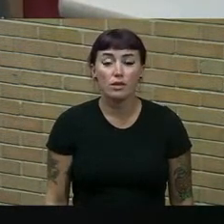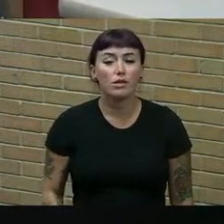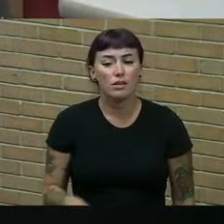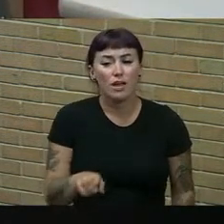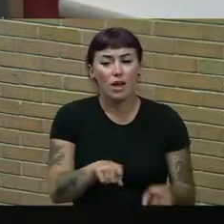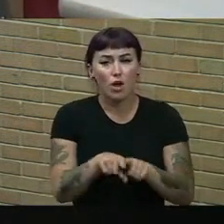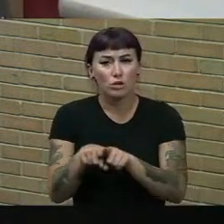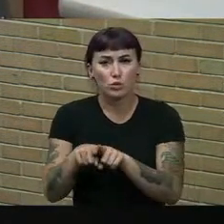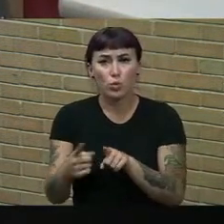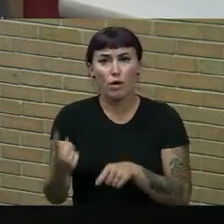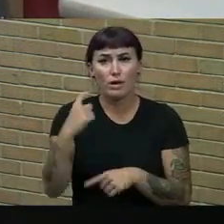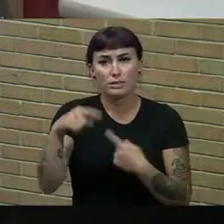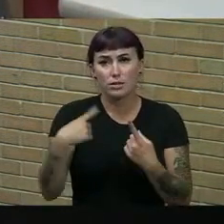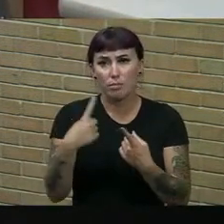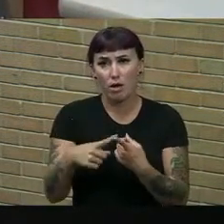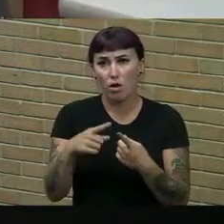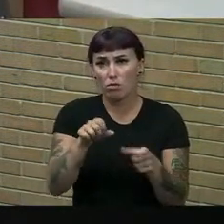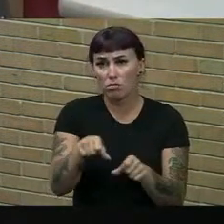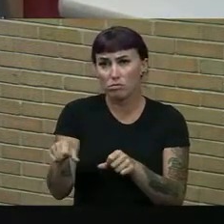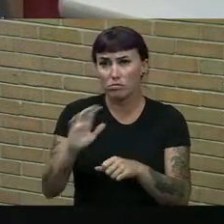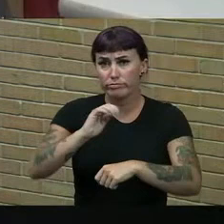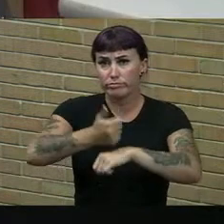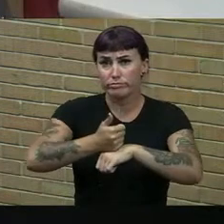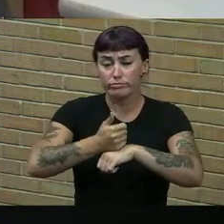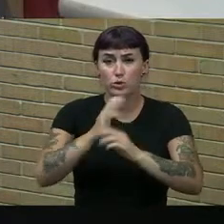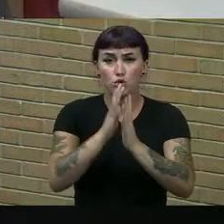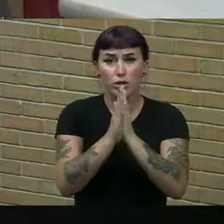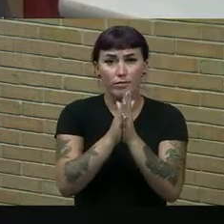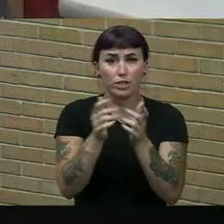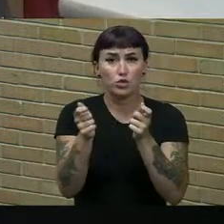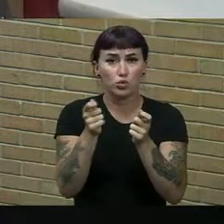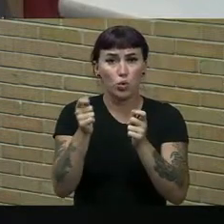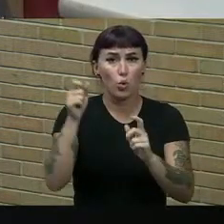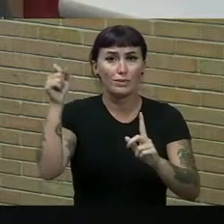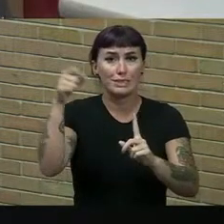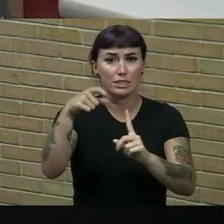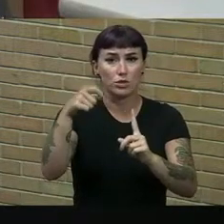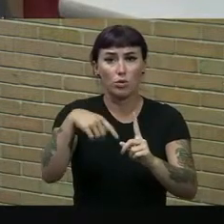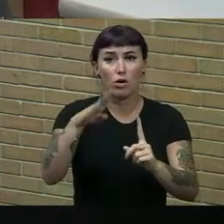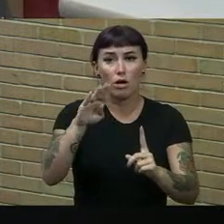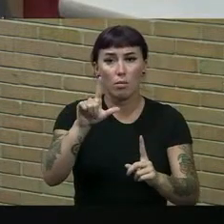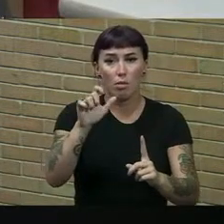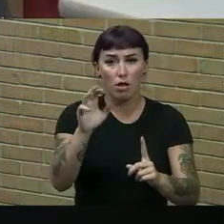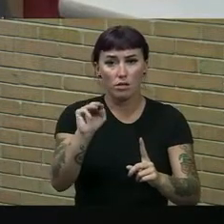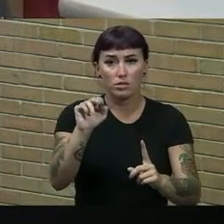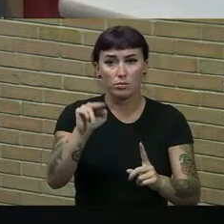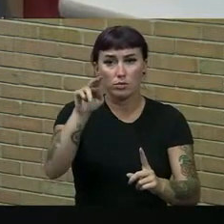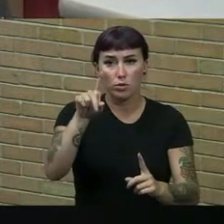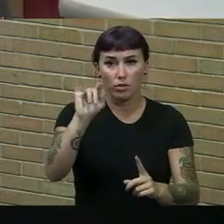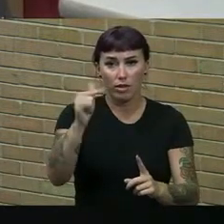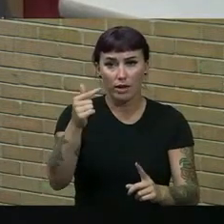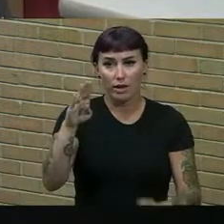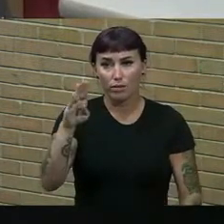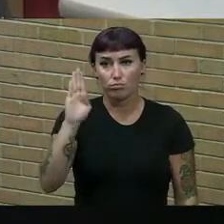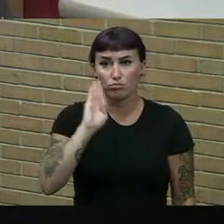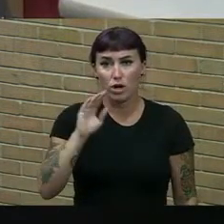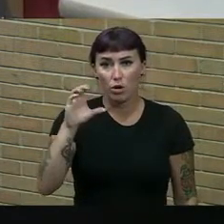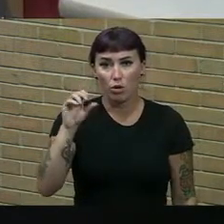about the possibility of installing a traffic control signal at Blossom at North Landing and Browncroft at North